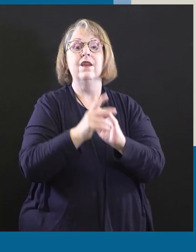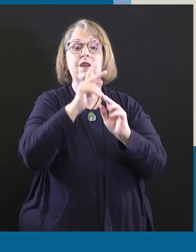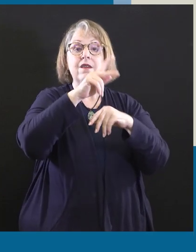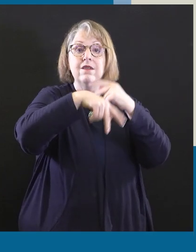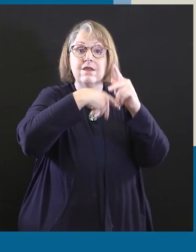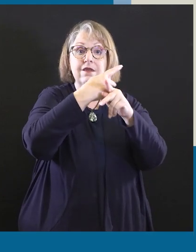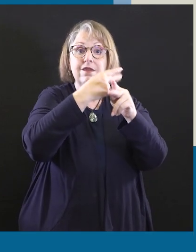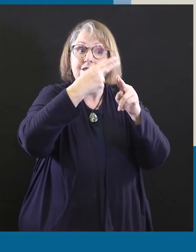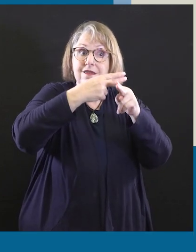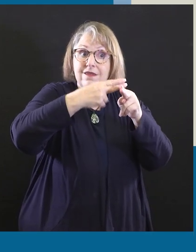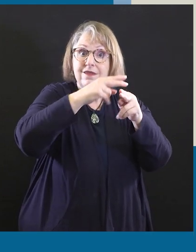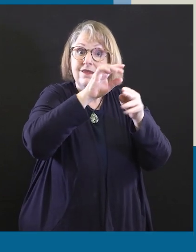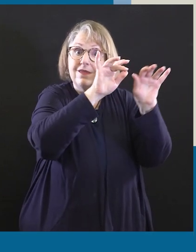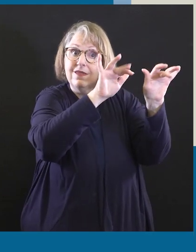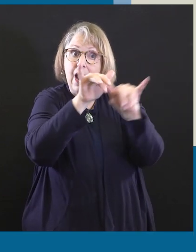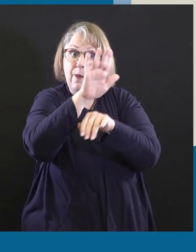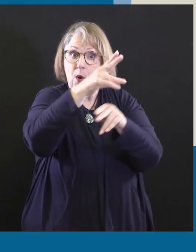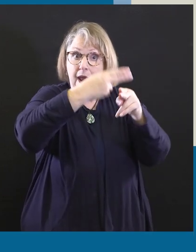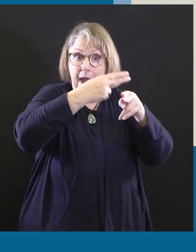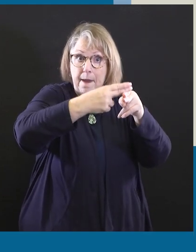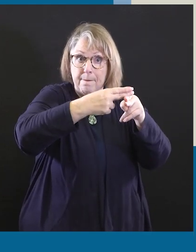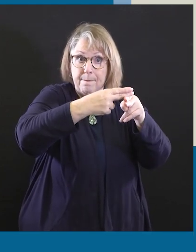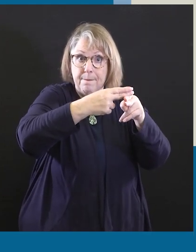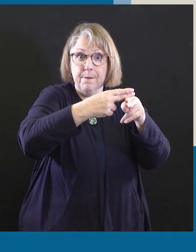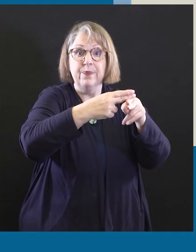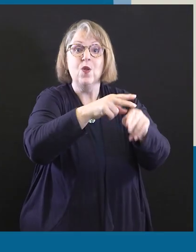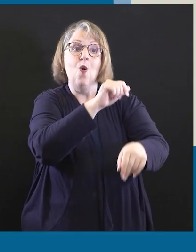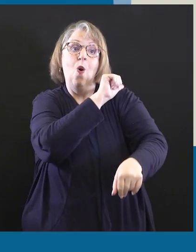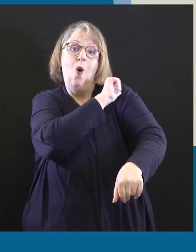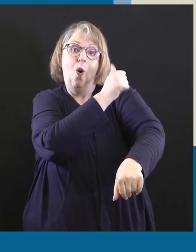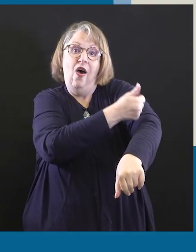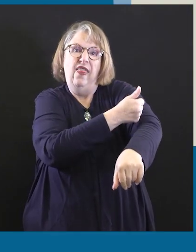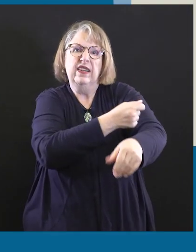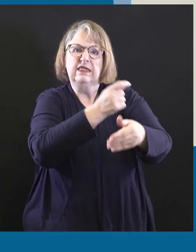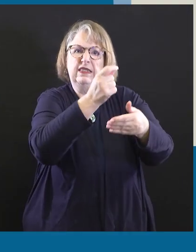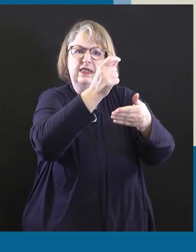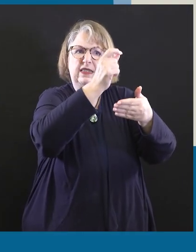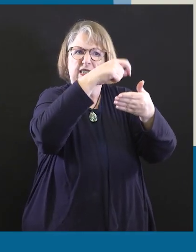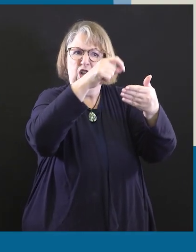we'll know who can approve the listing.